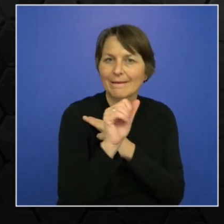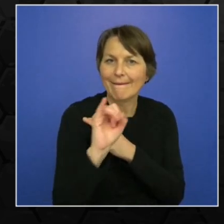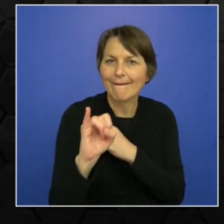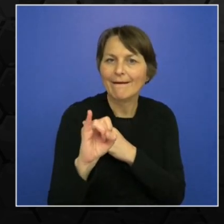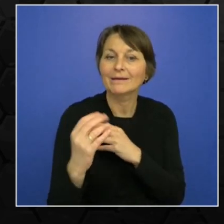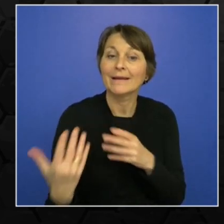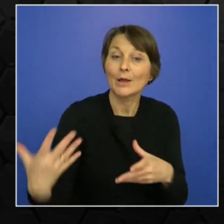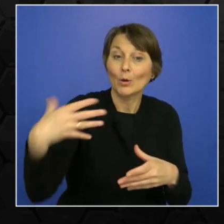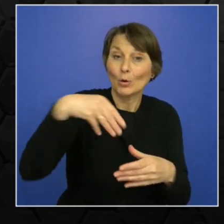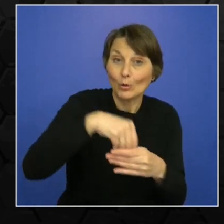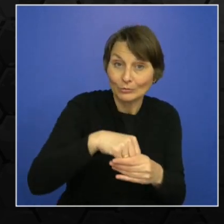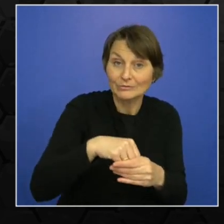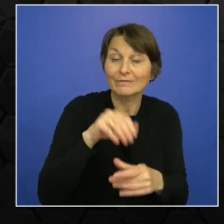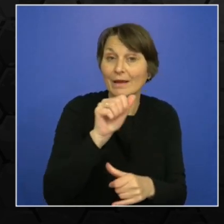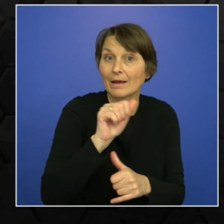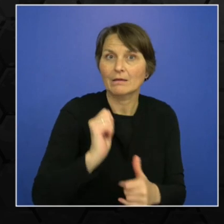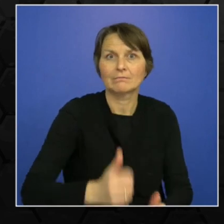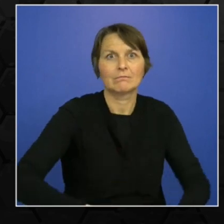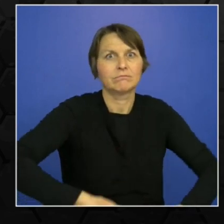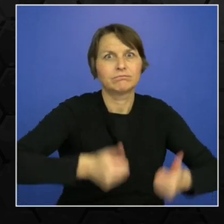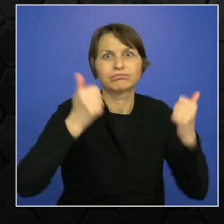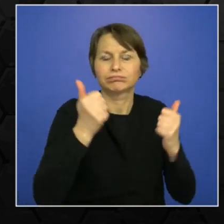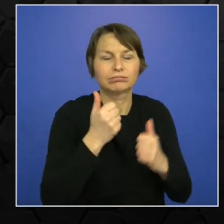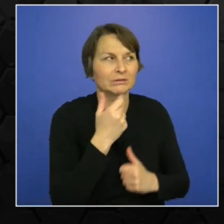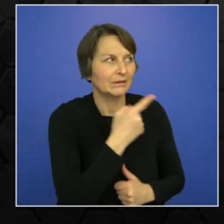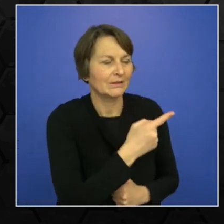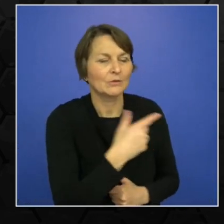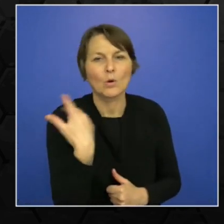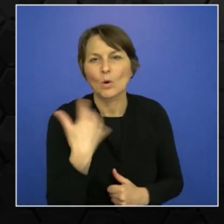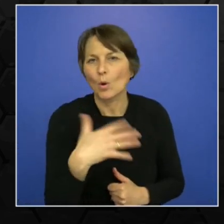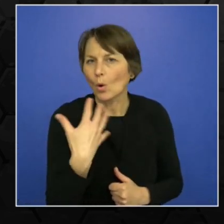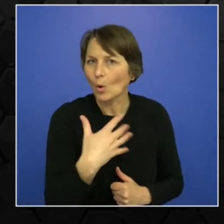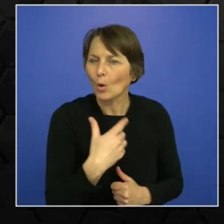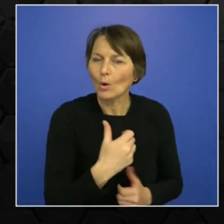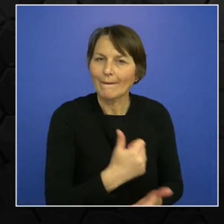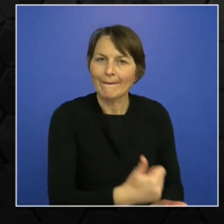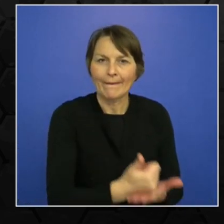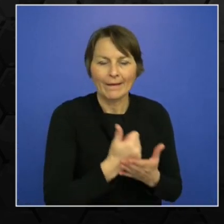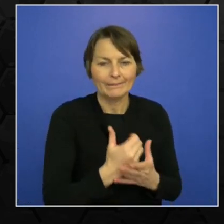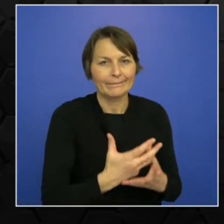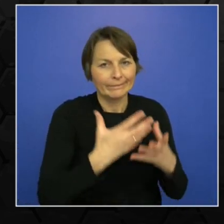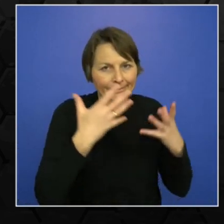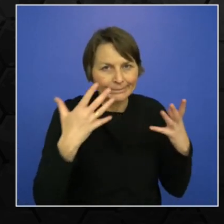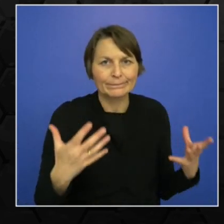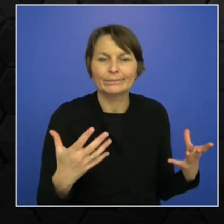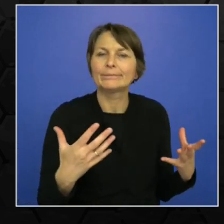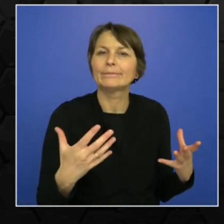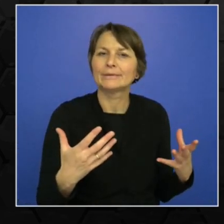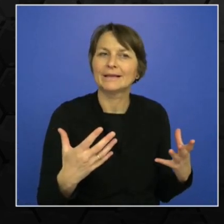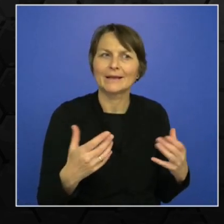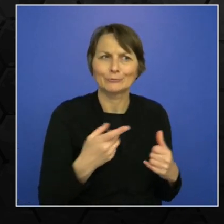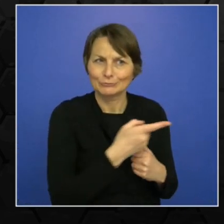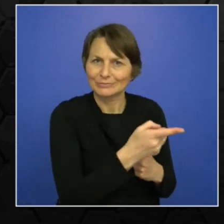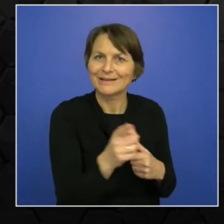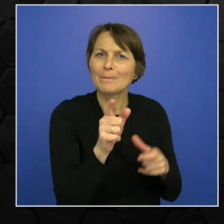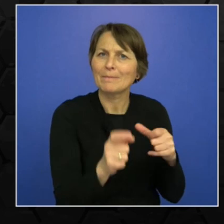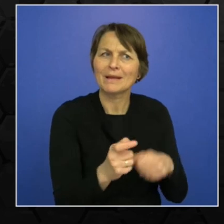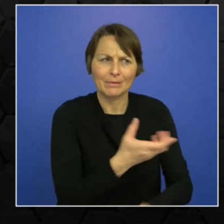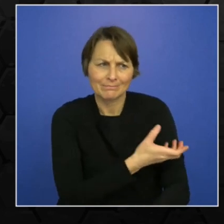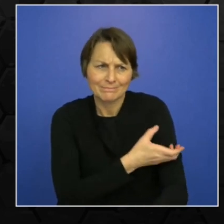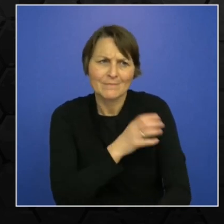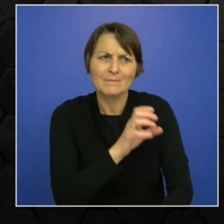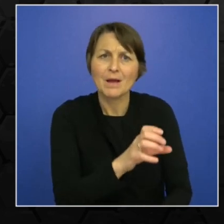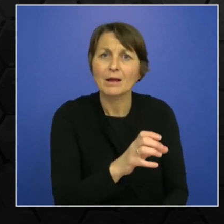amazing product that enforces empowers people with